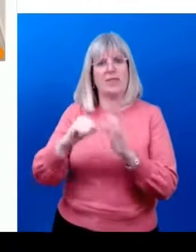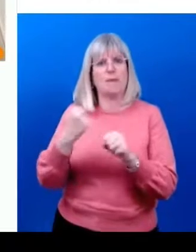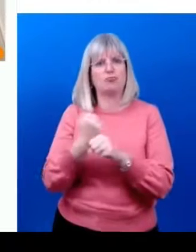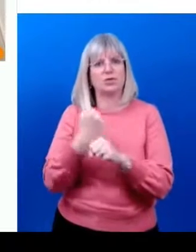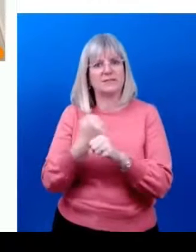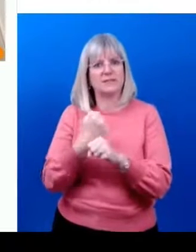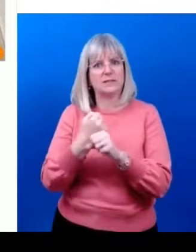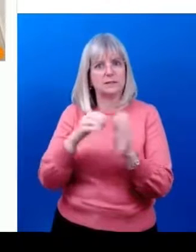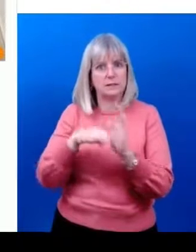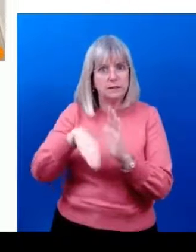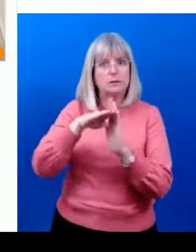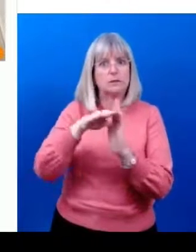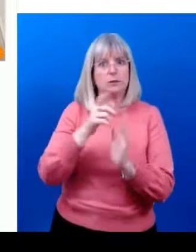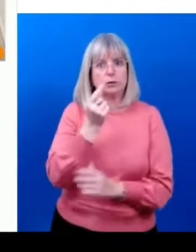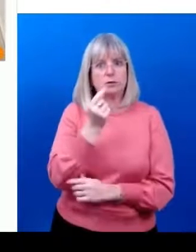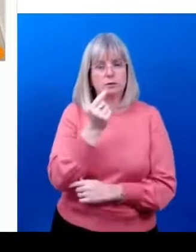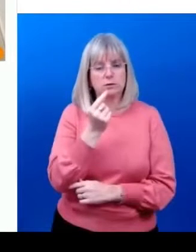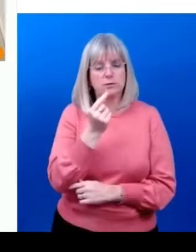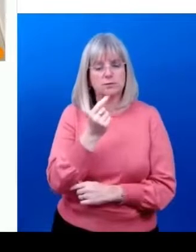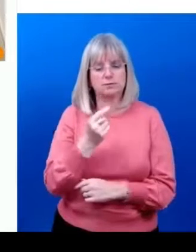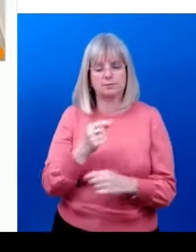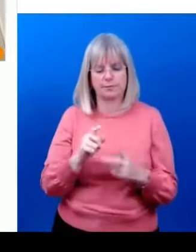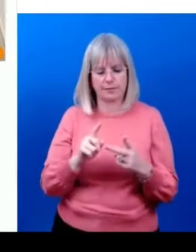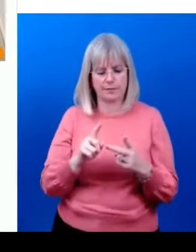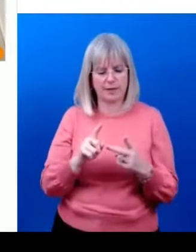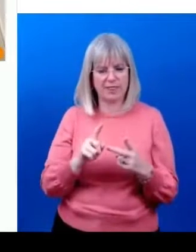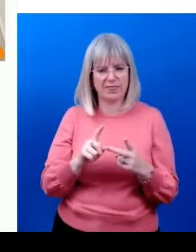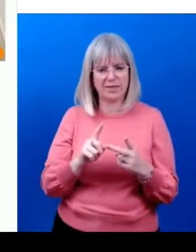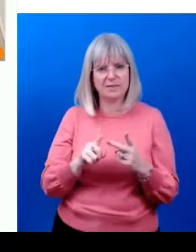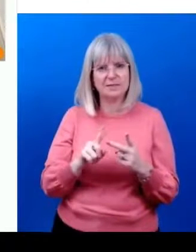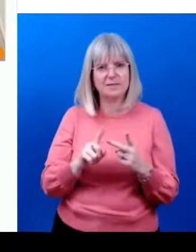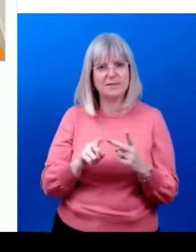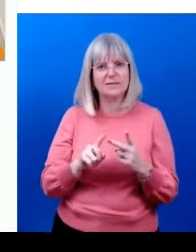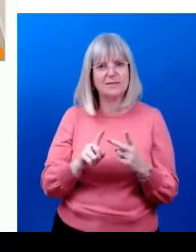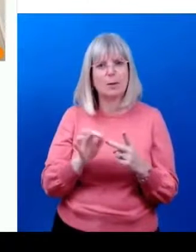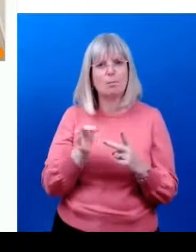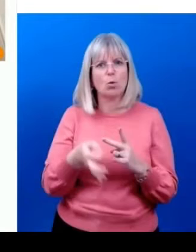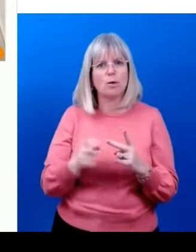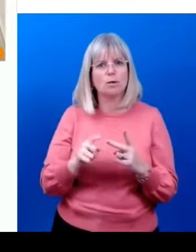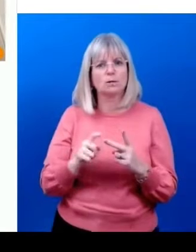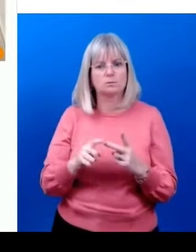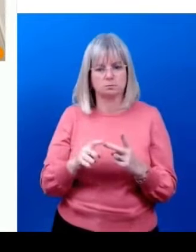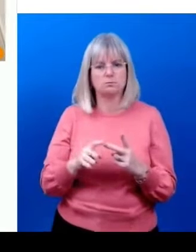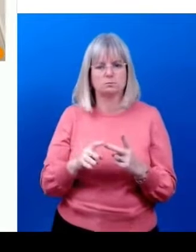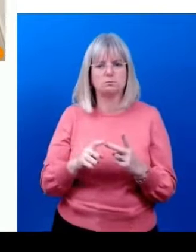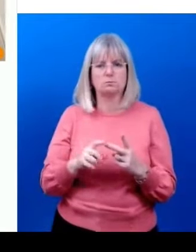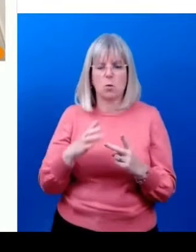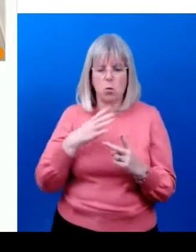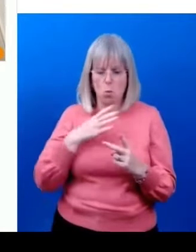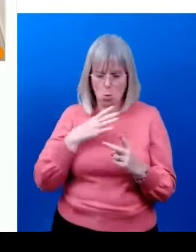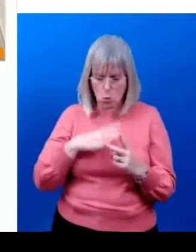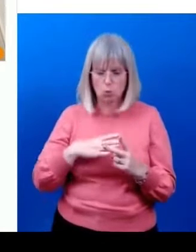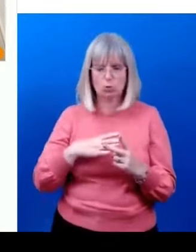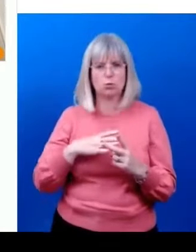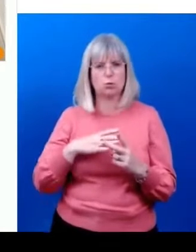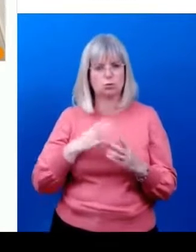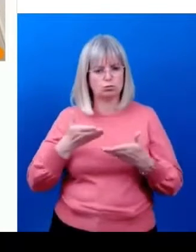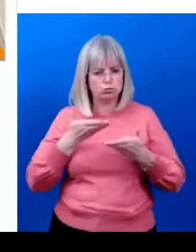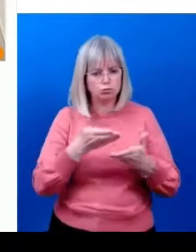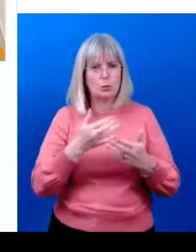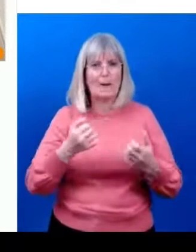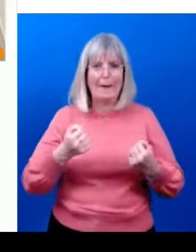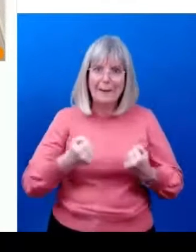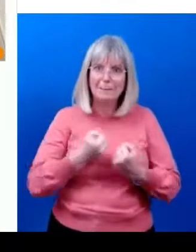definitely that we do want to empower organizations to do this and producers to be able to do